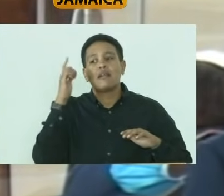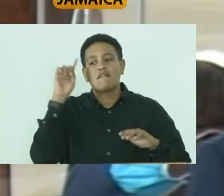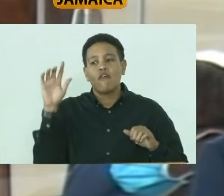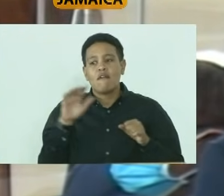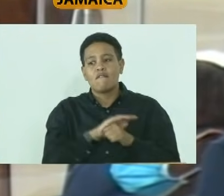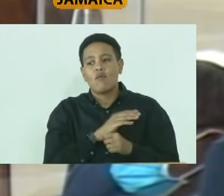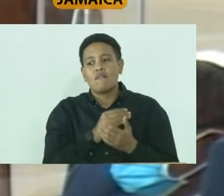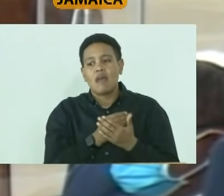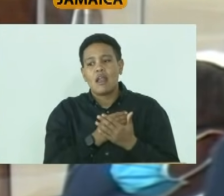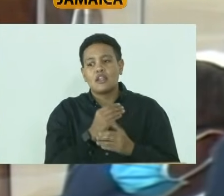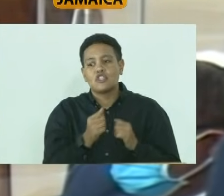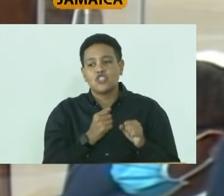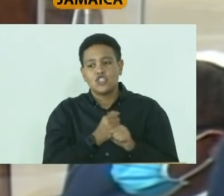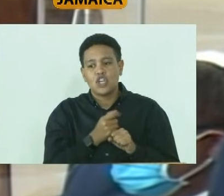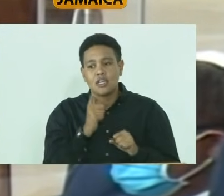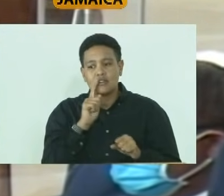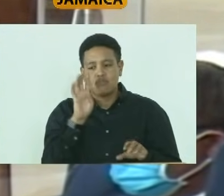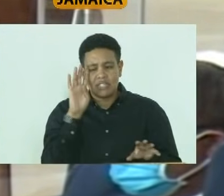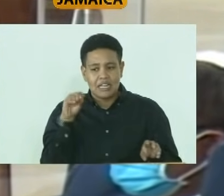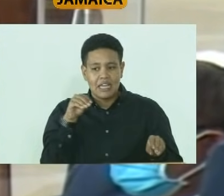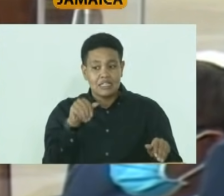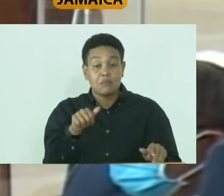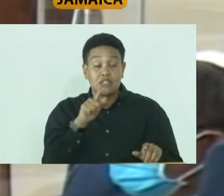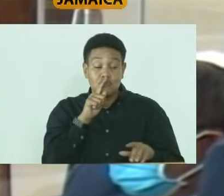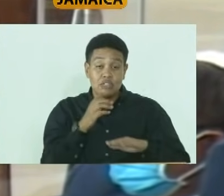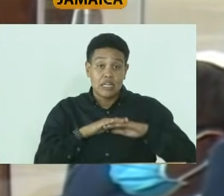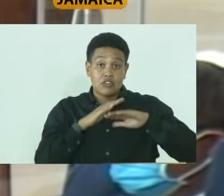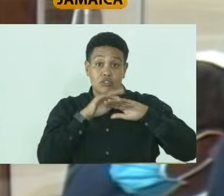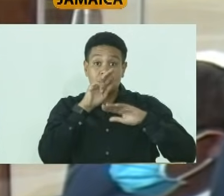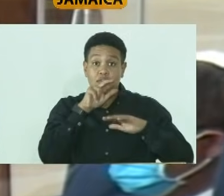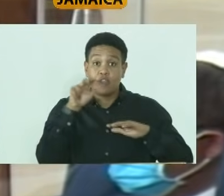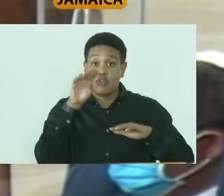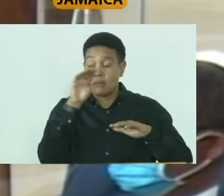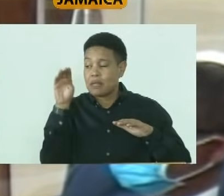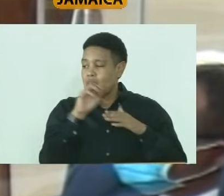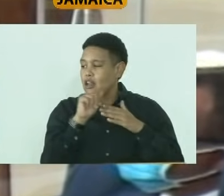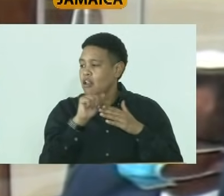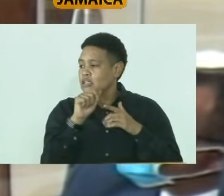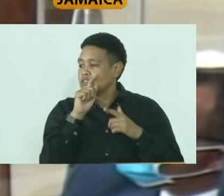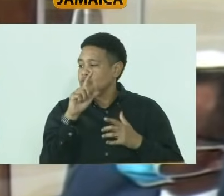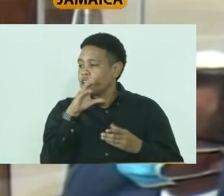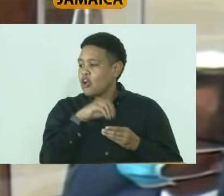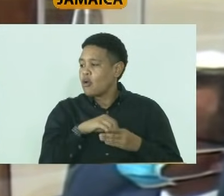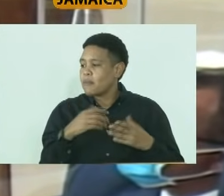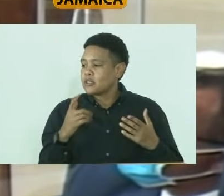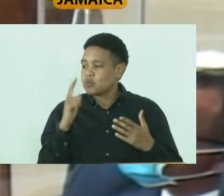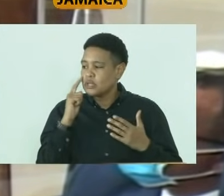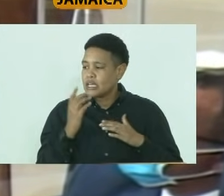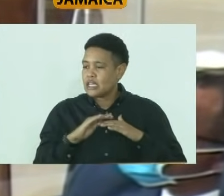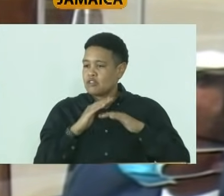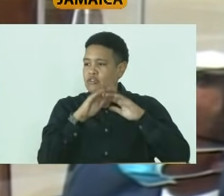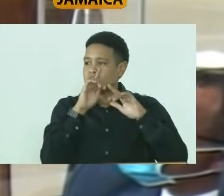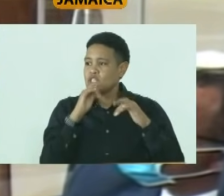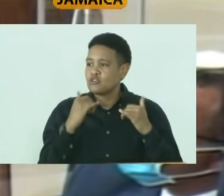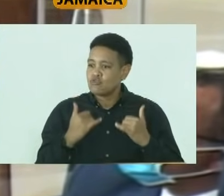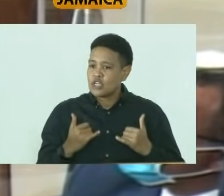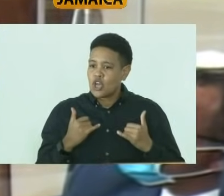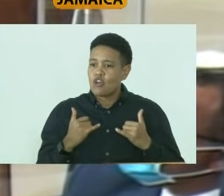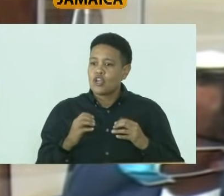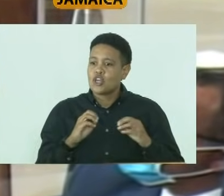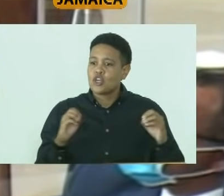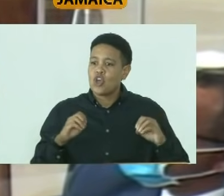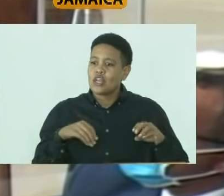fiscal year. The expenditure increase of $33 billion is comprised of increases to recurrent